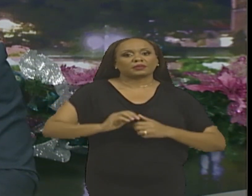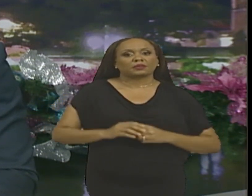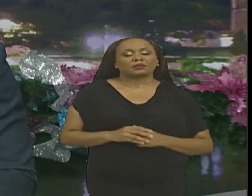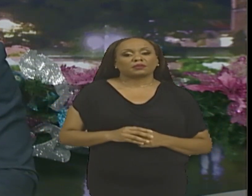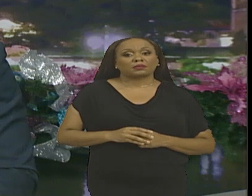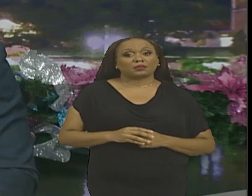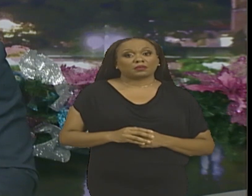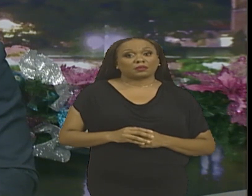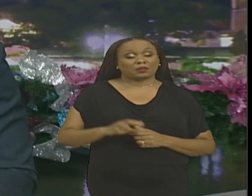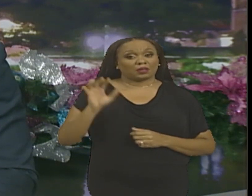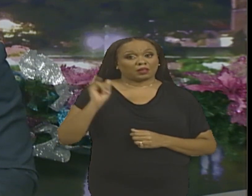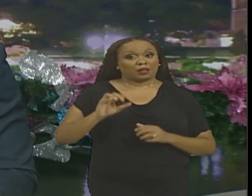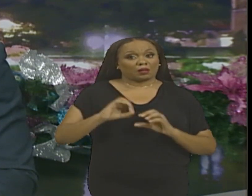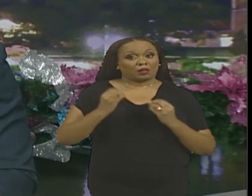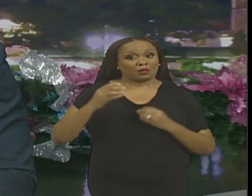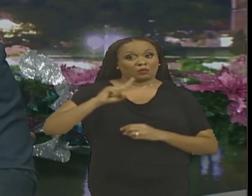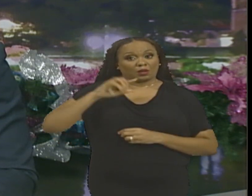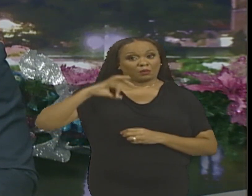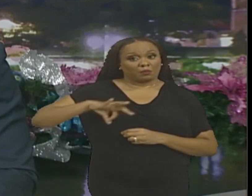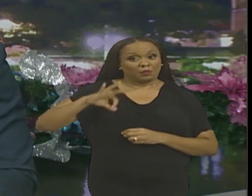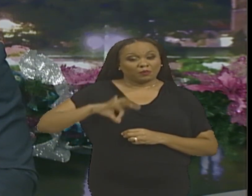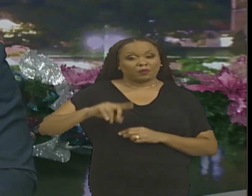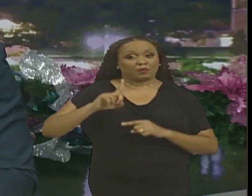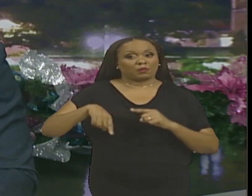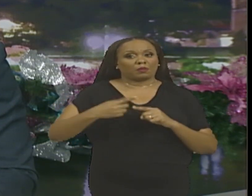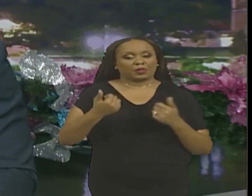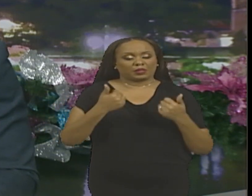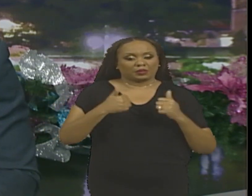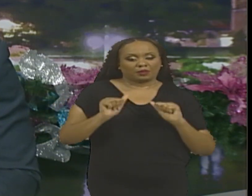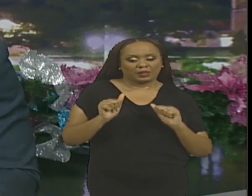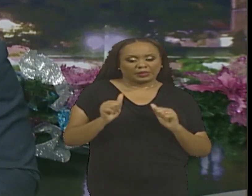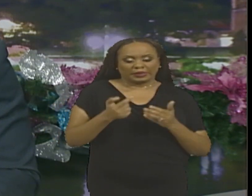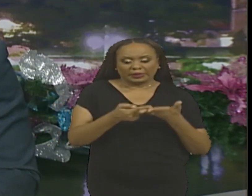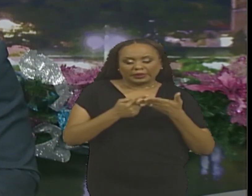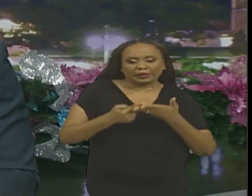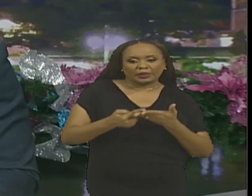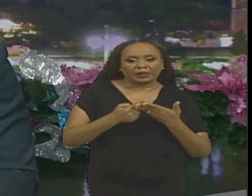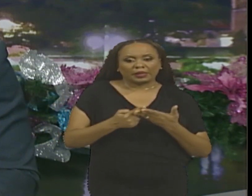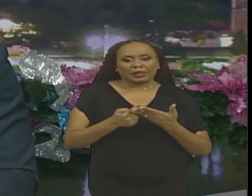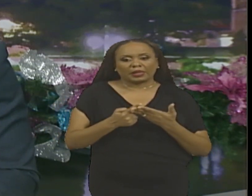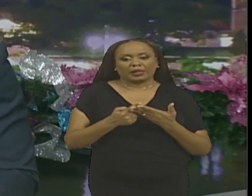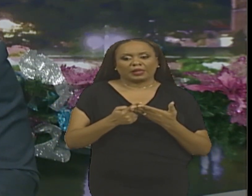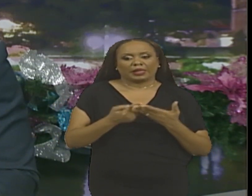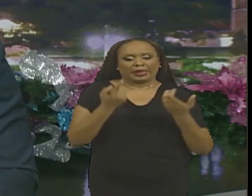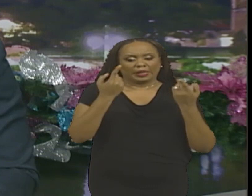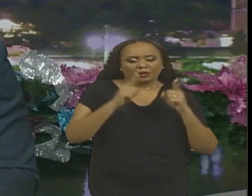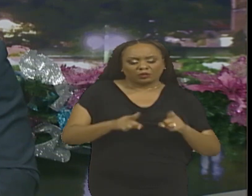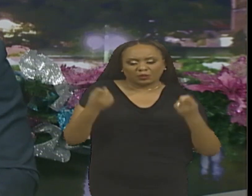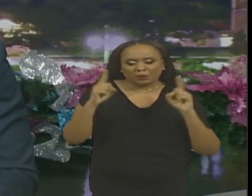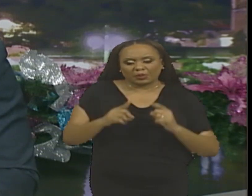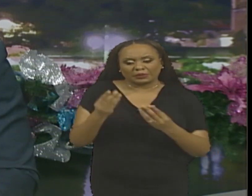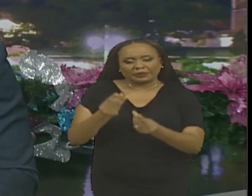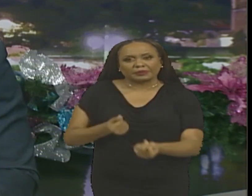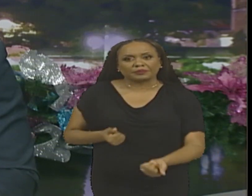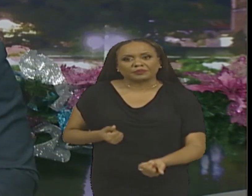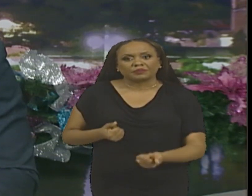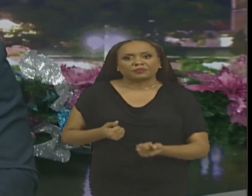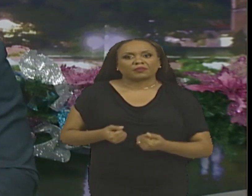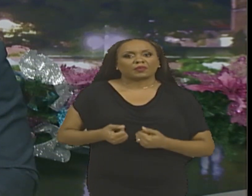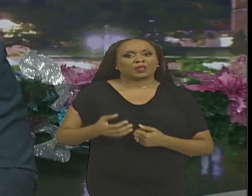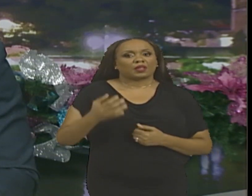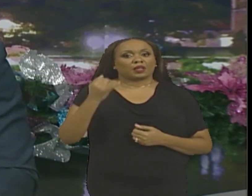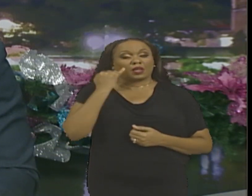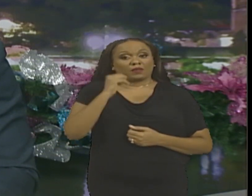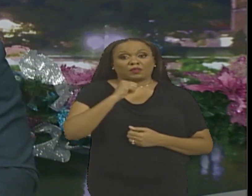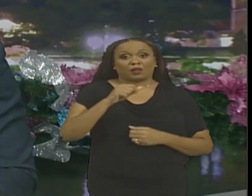organization benefits when countries try to hammer out deals individually. He's identified at least one situation where failure to speak with